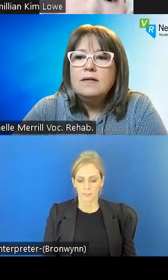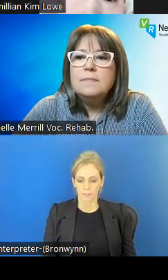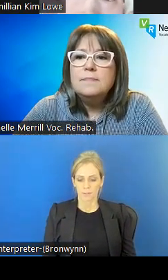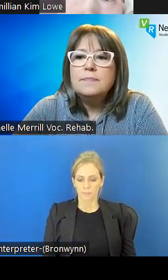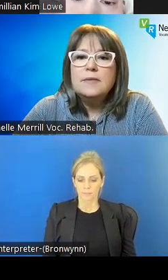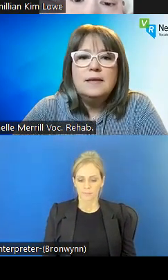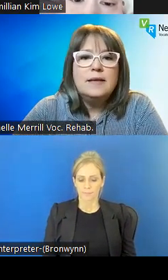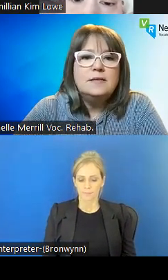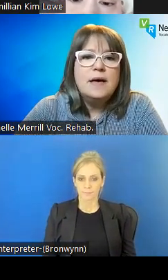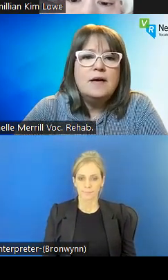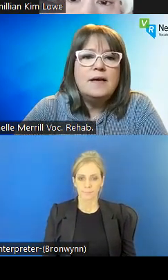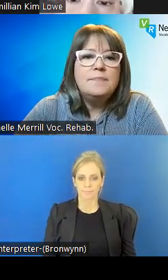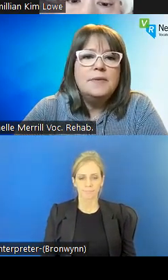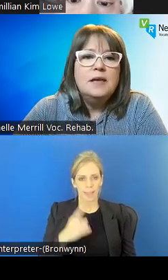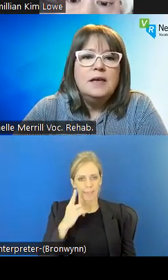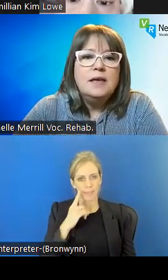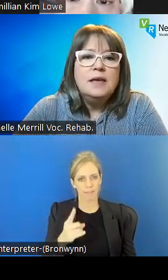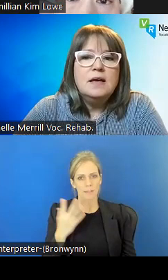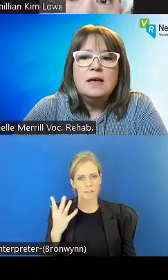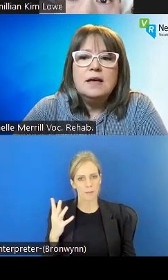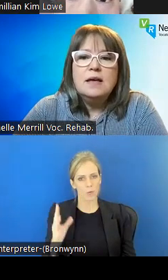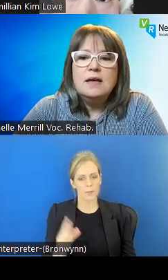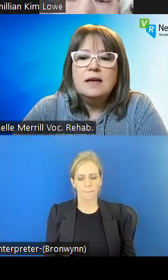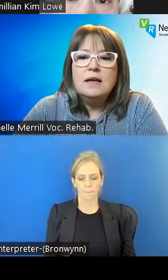And I think that's about it.